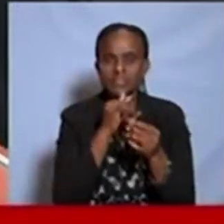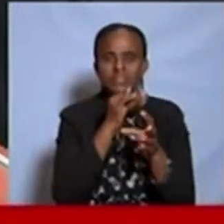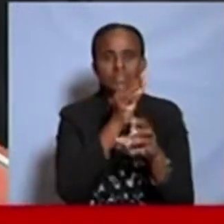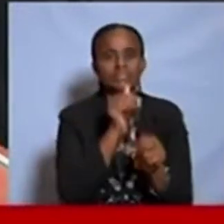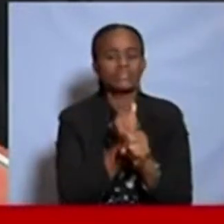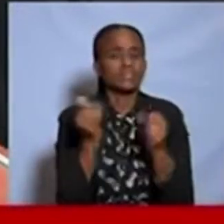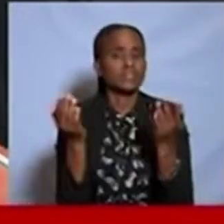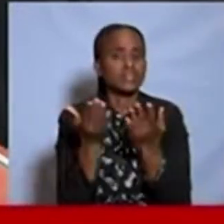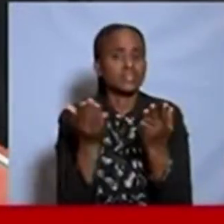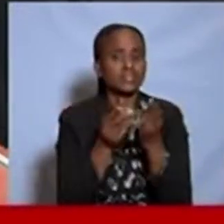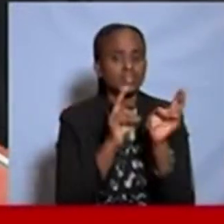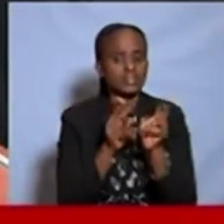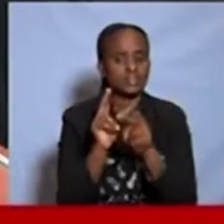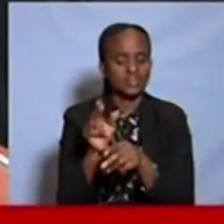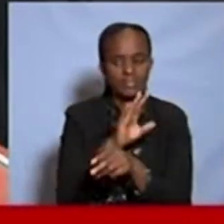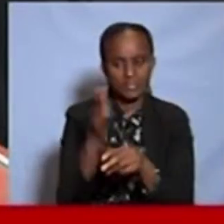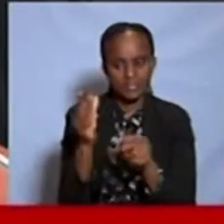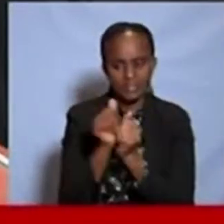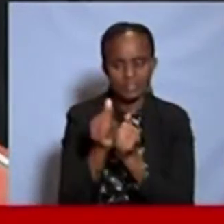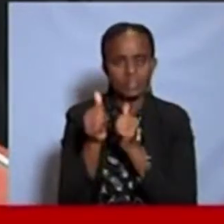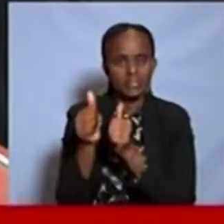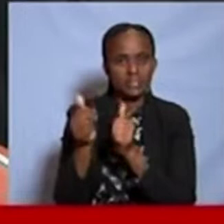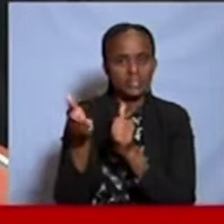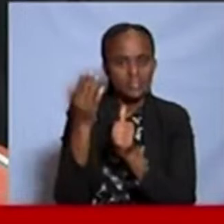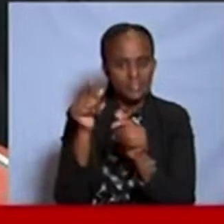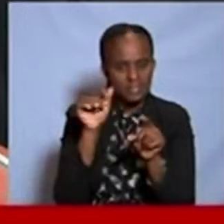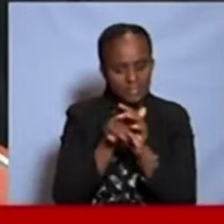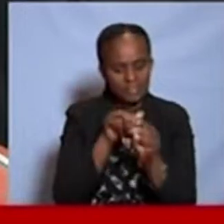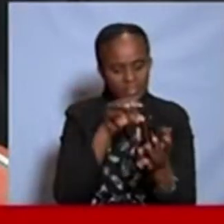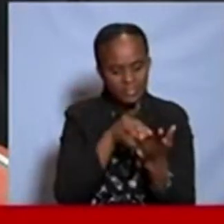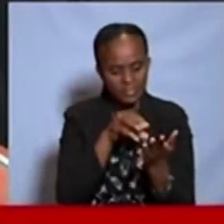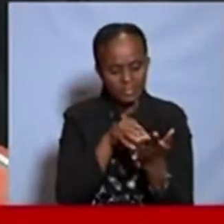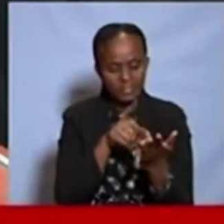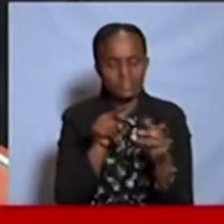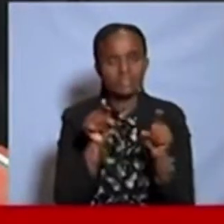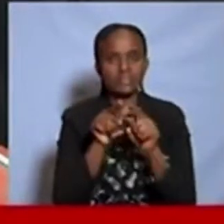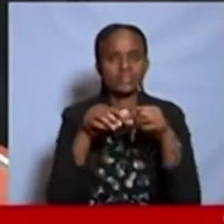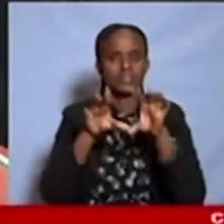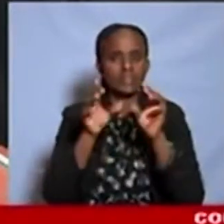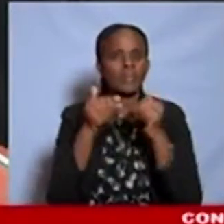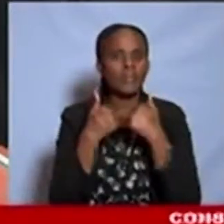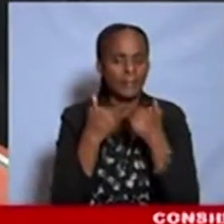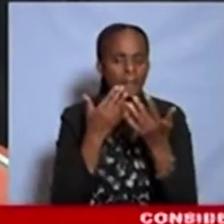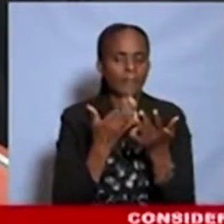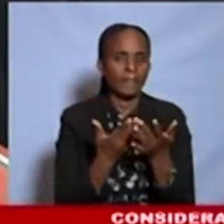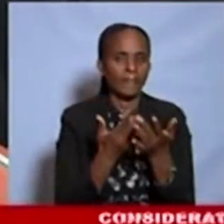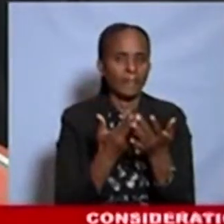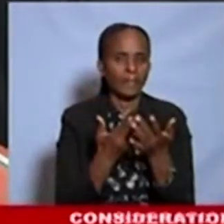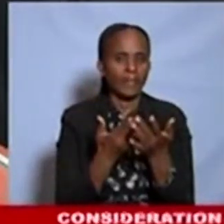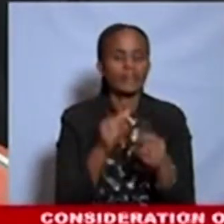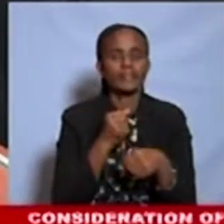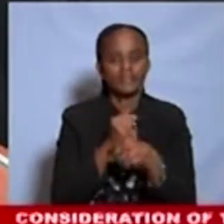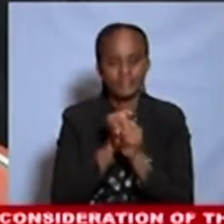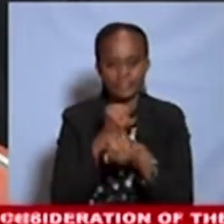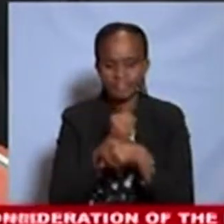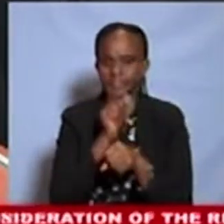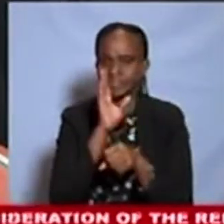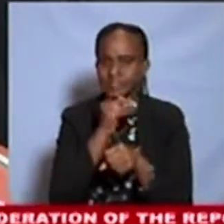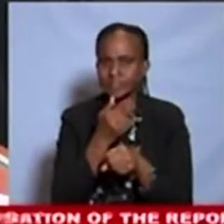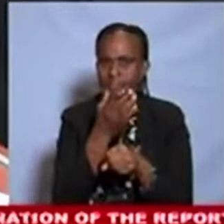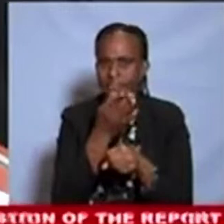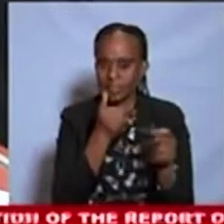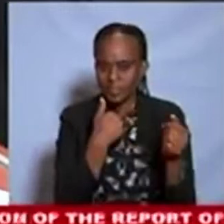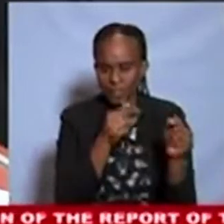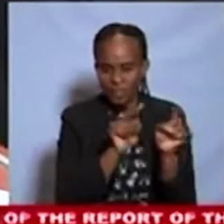received a response, and follow-ups on the matter have continued being made. There is